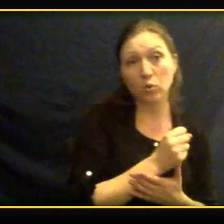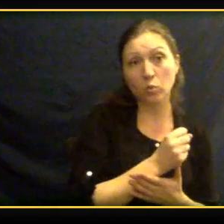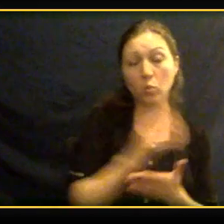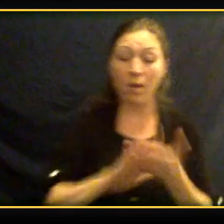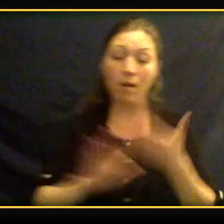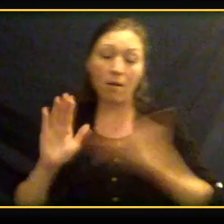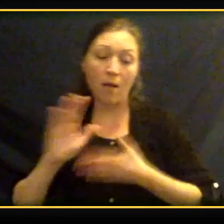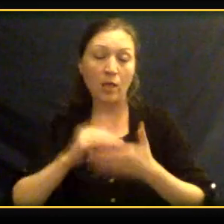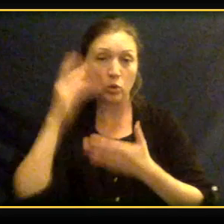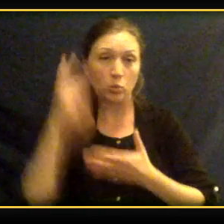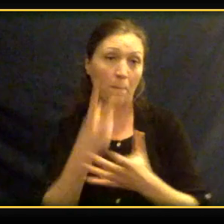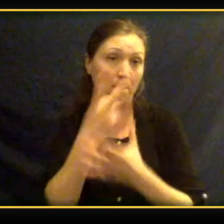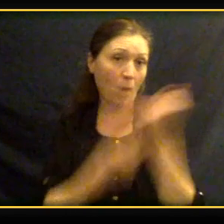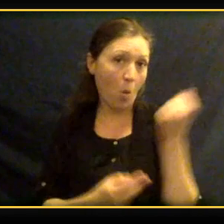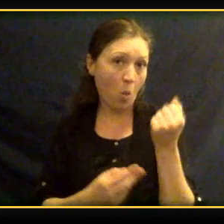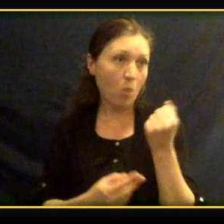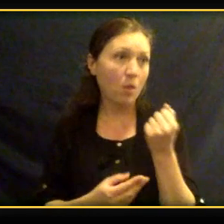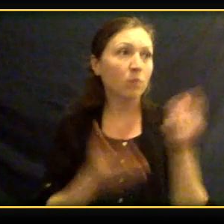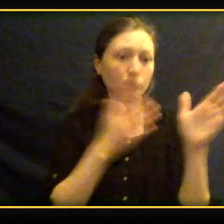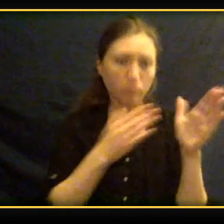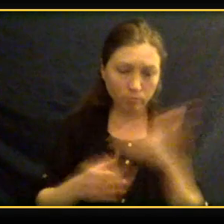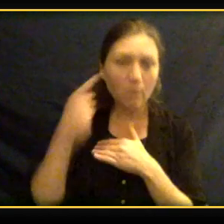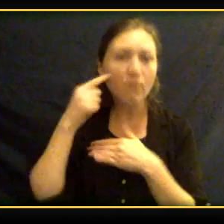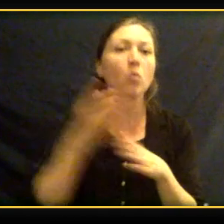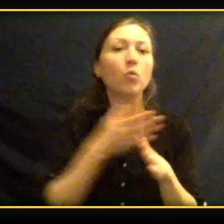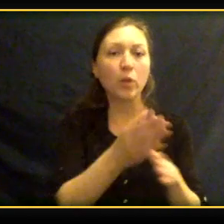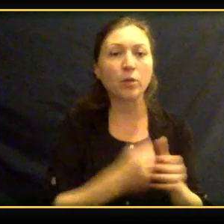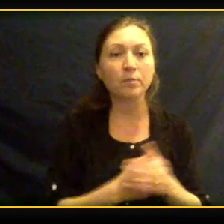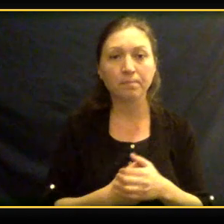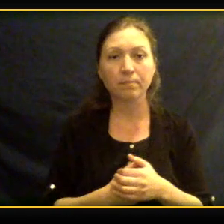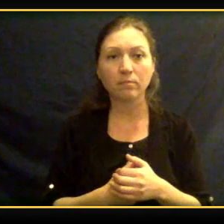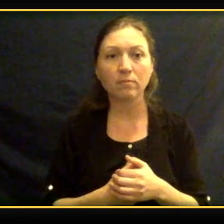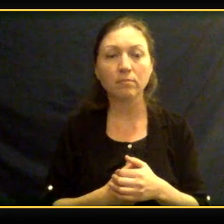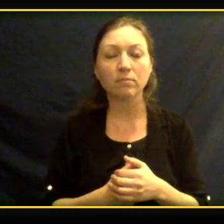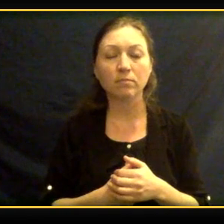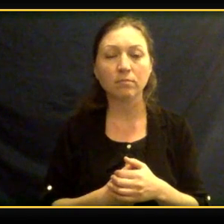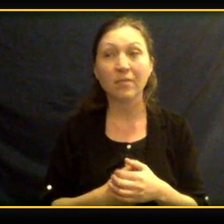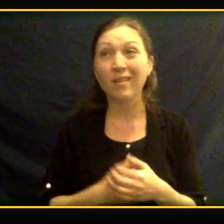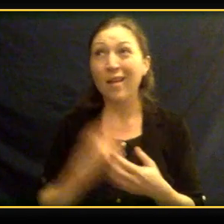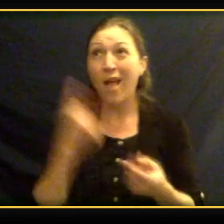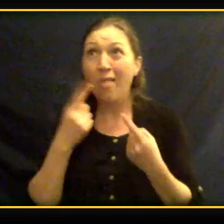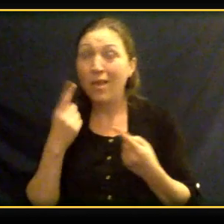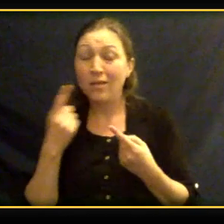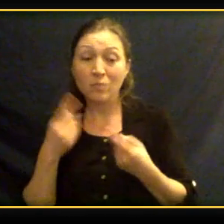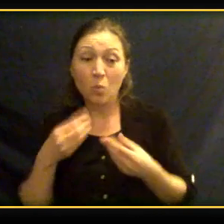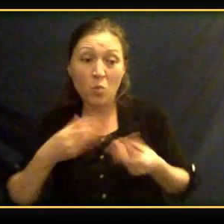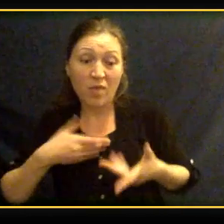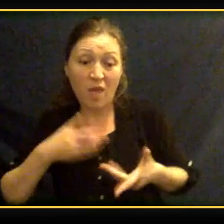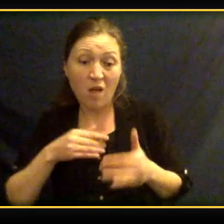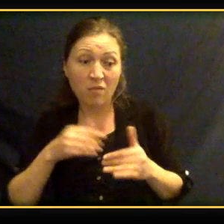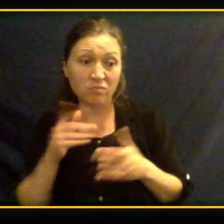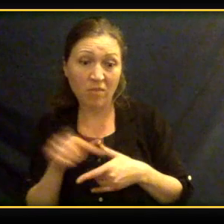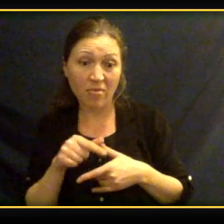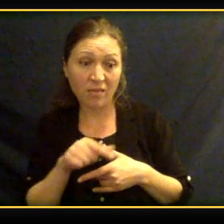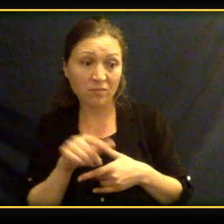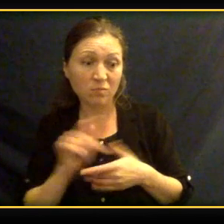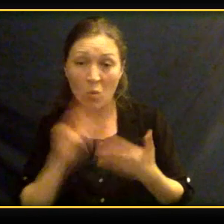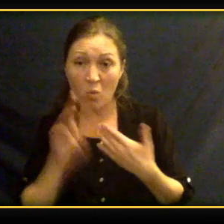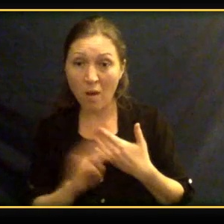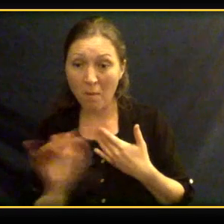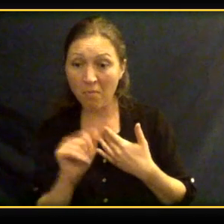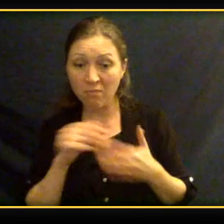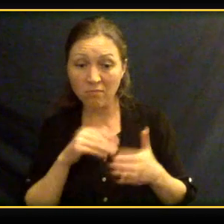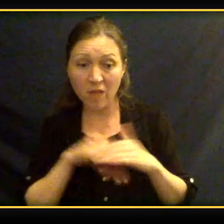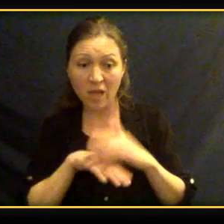to prepare for careers. I think without programs like Access U, I think it would be much more